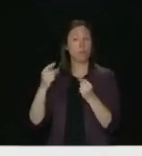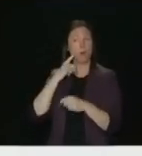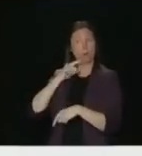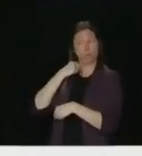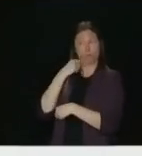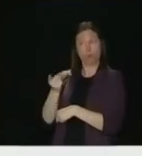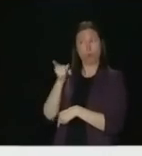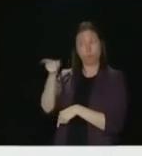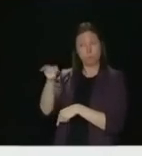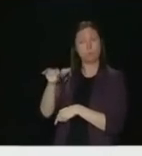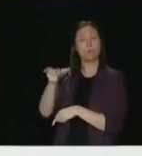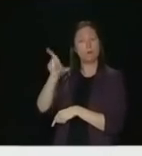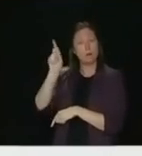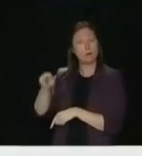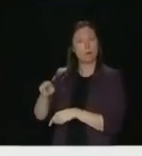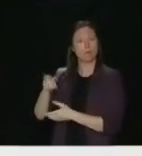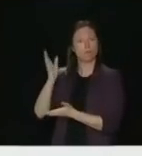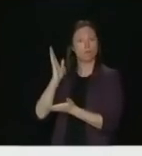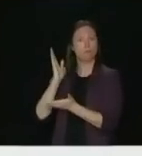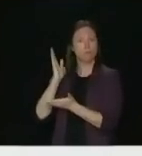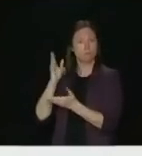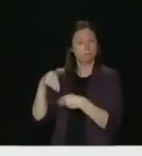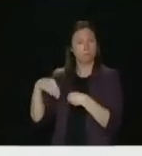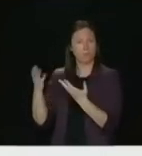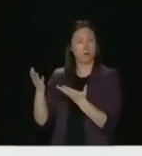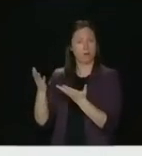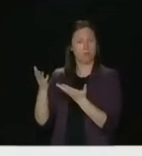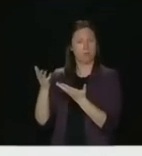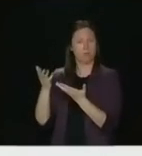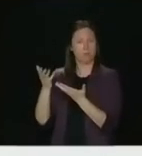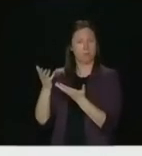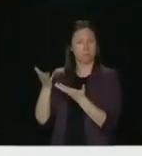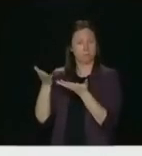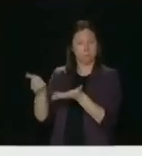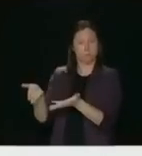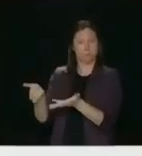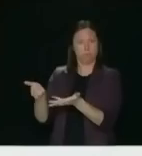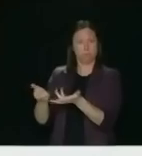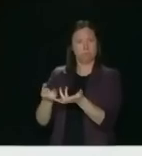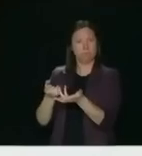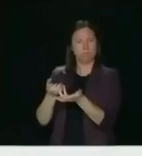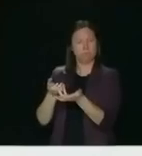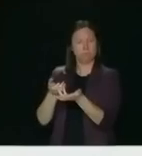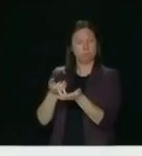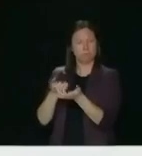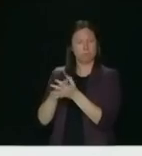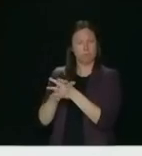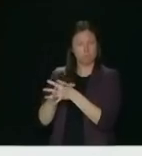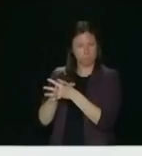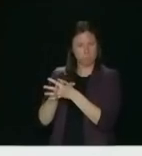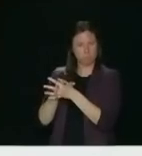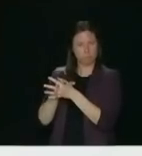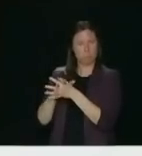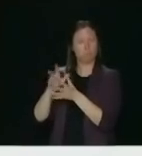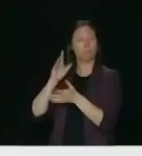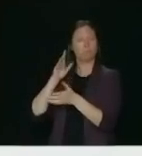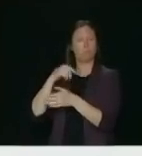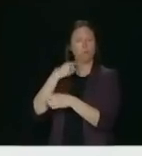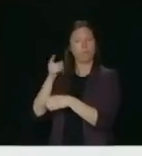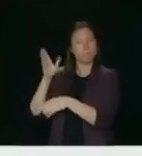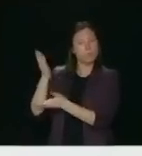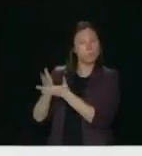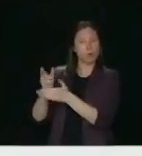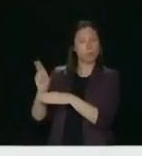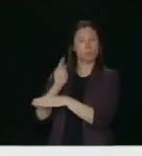to render essential services to help address the situation, including by regulating and prohibiting the use